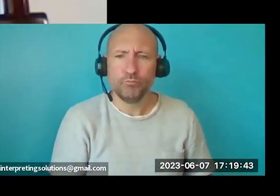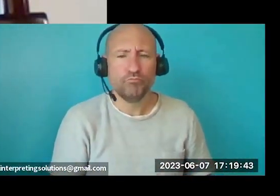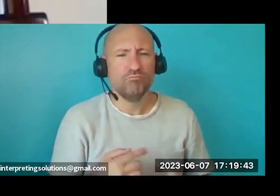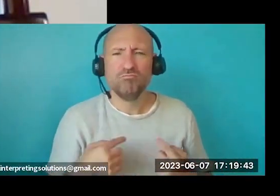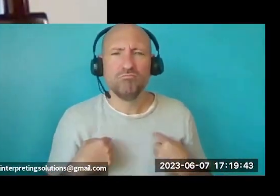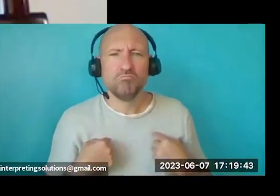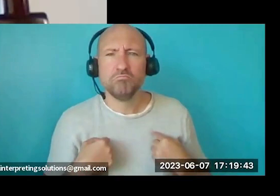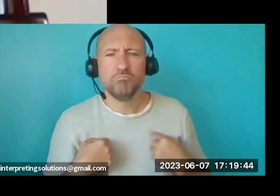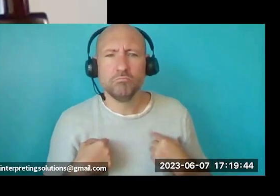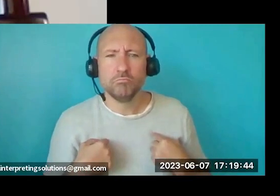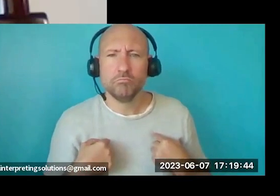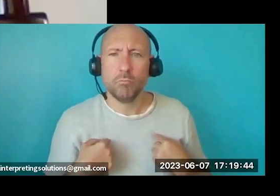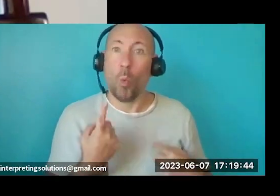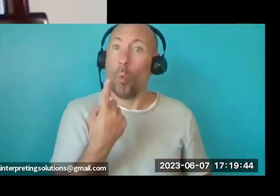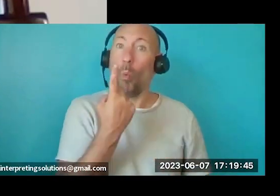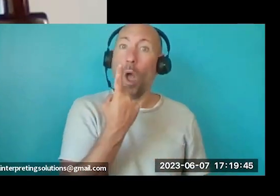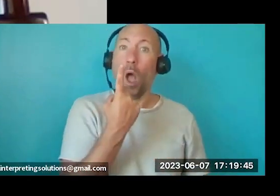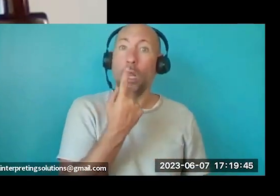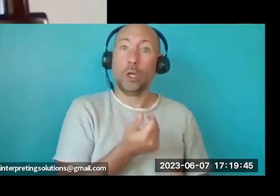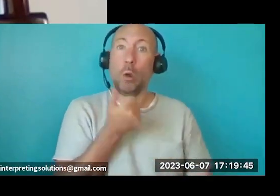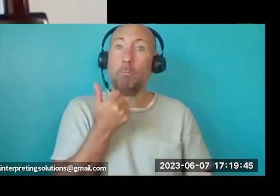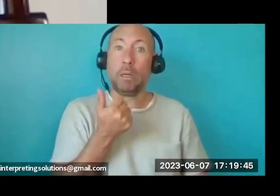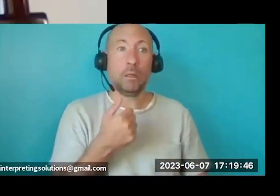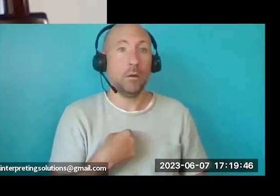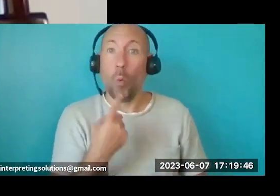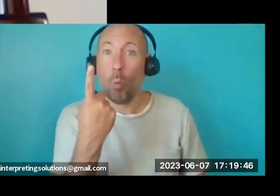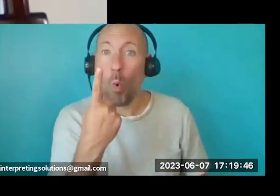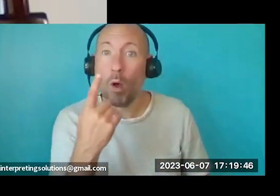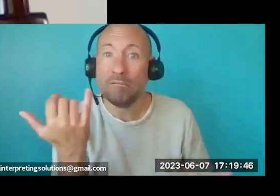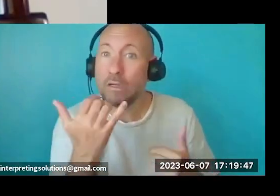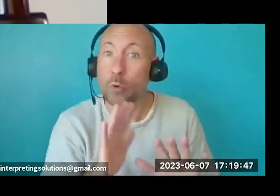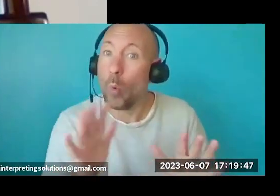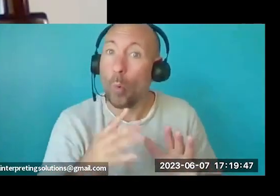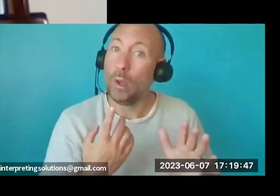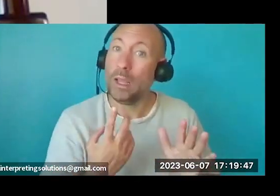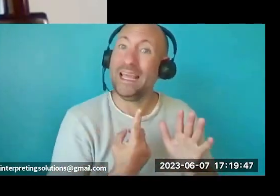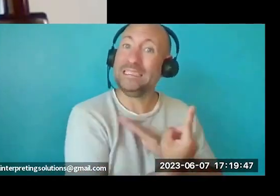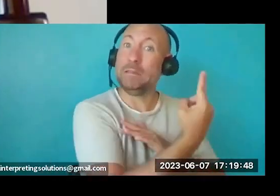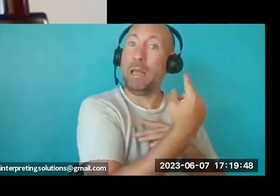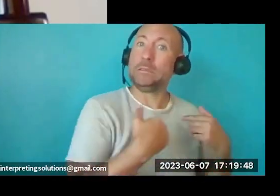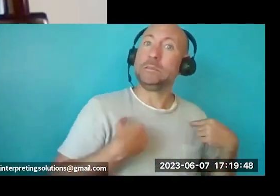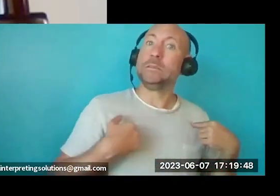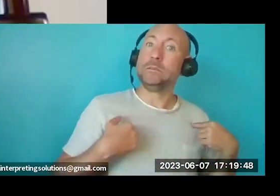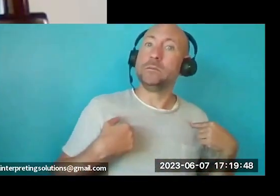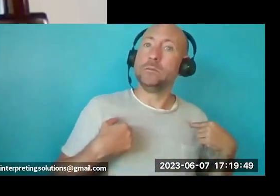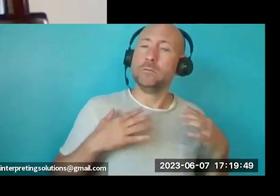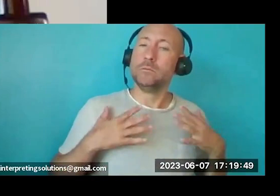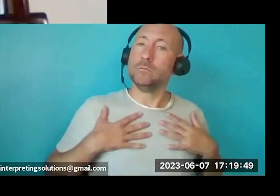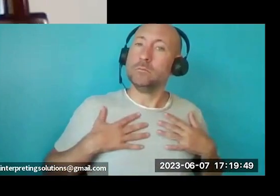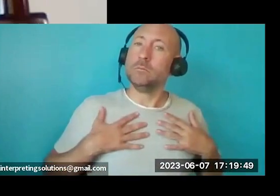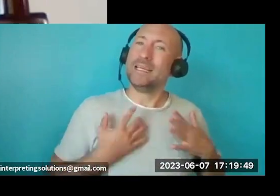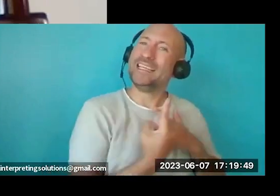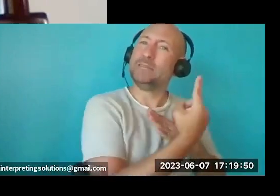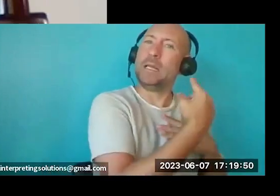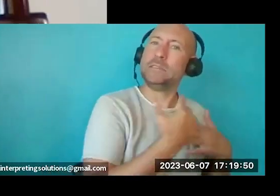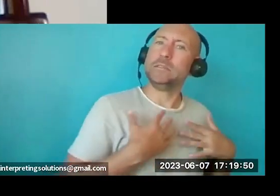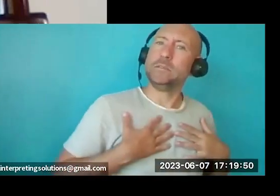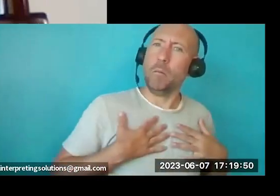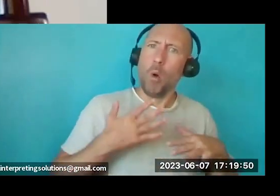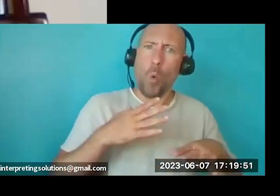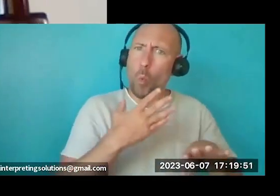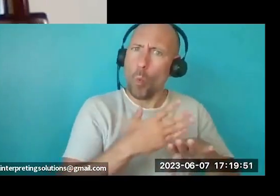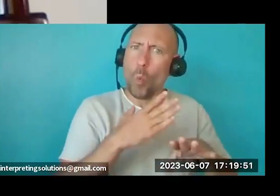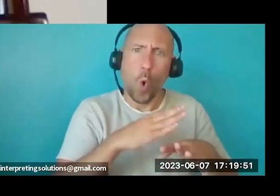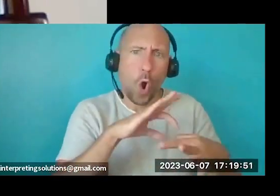have a company, one festival. We are independent from that viewpoint, but we try and collaborate